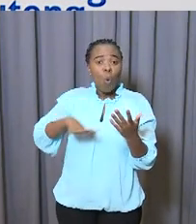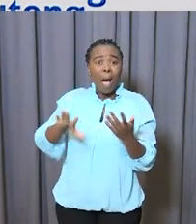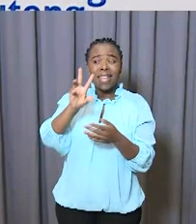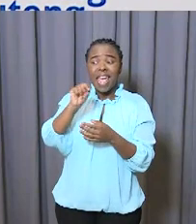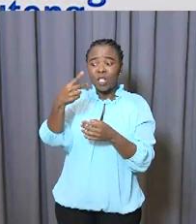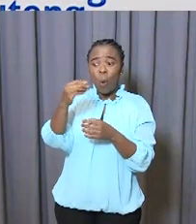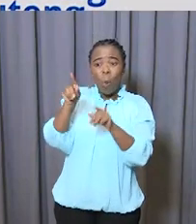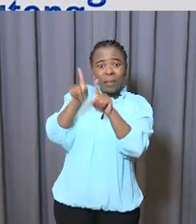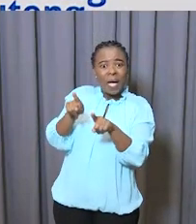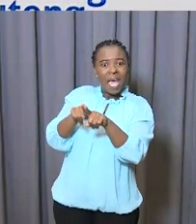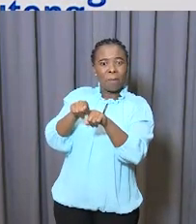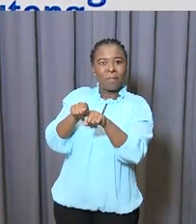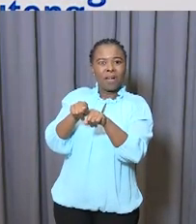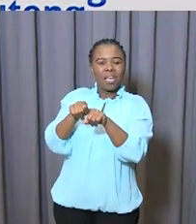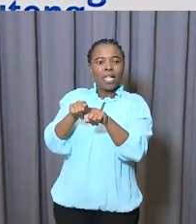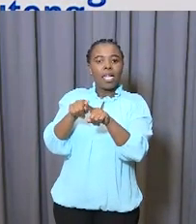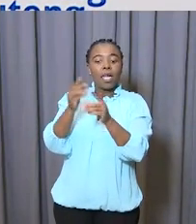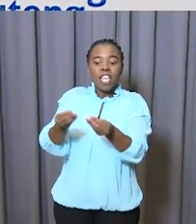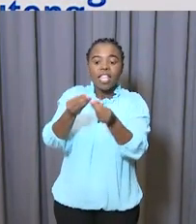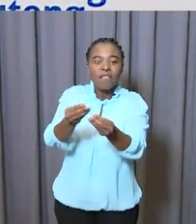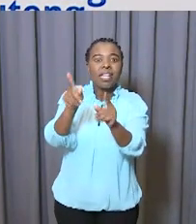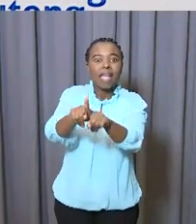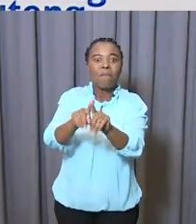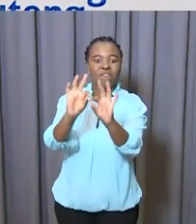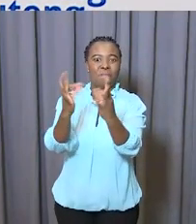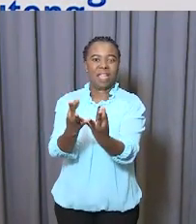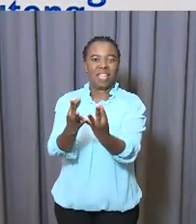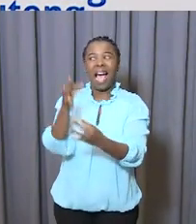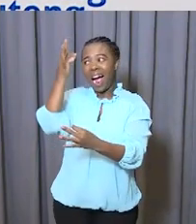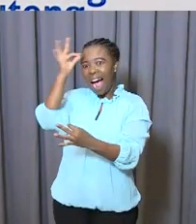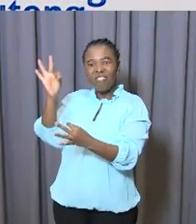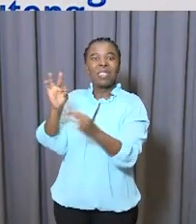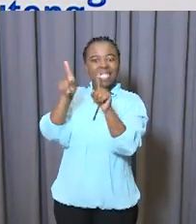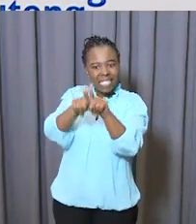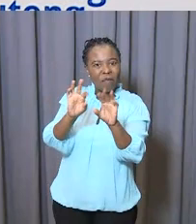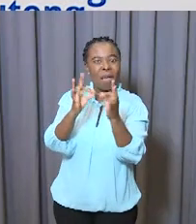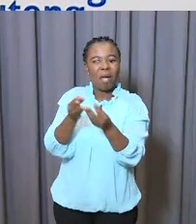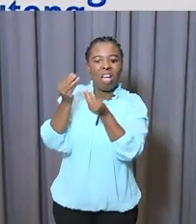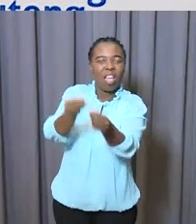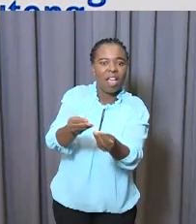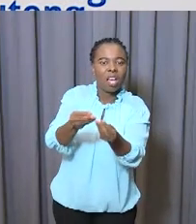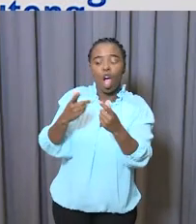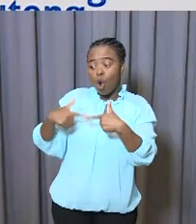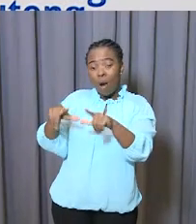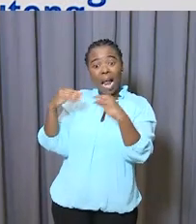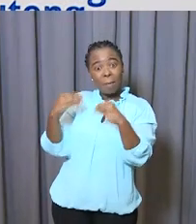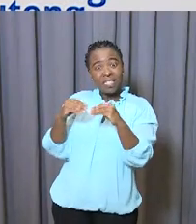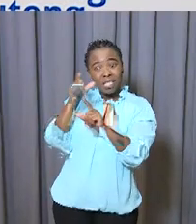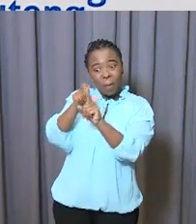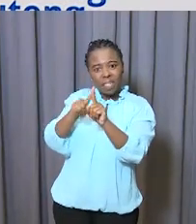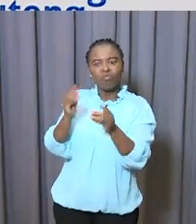same family, a certain church come provide to the same family, government comes provide for the same family, a local business person come